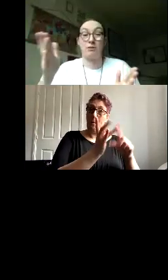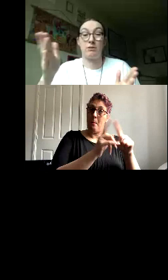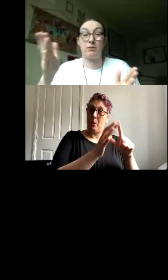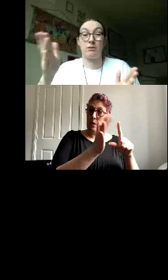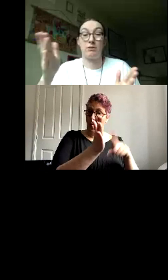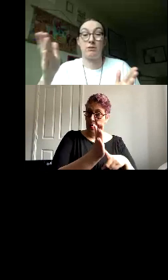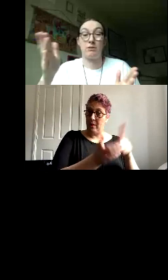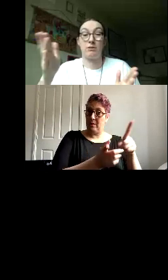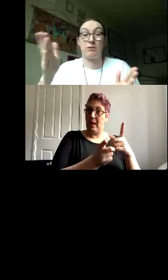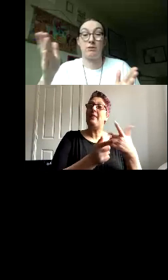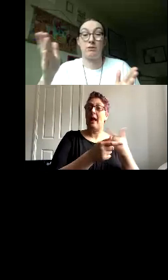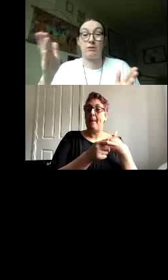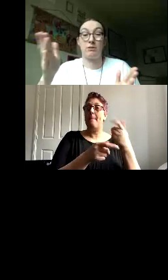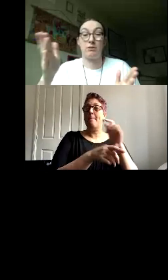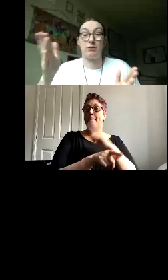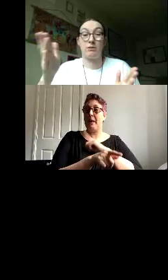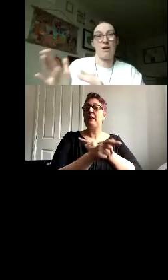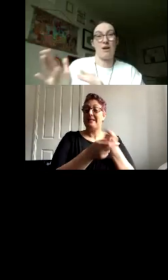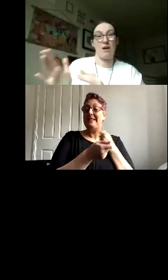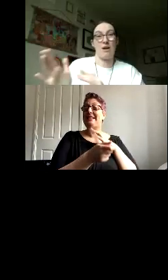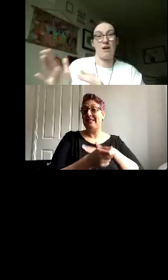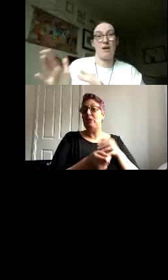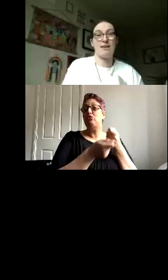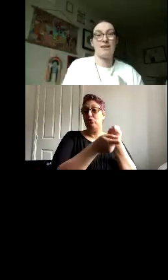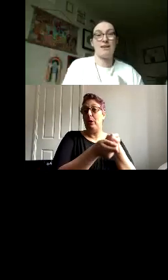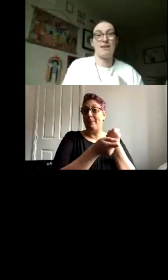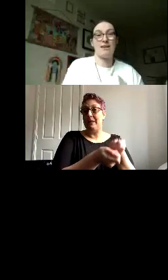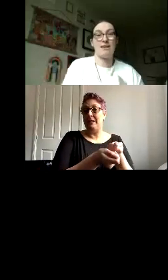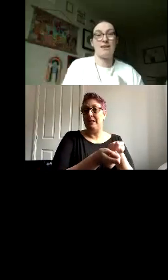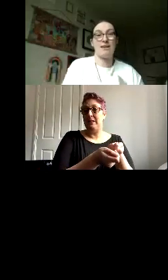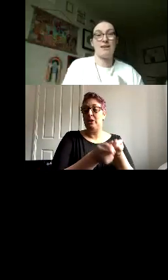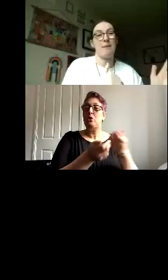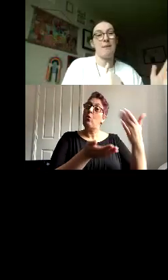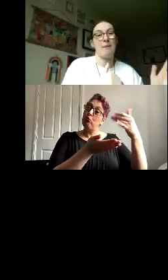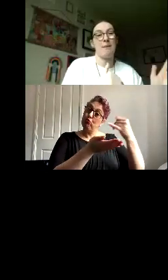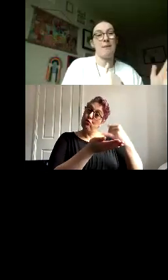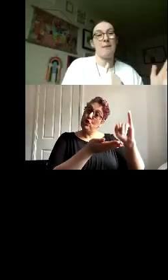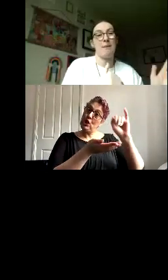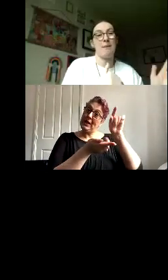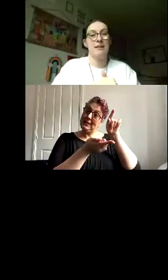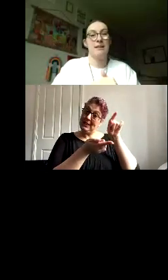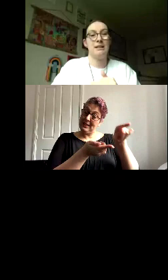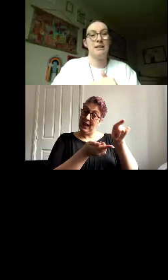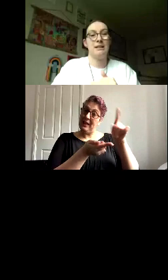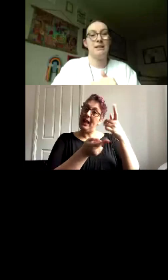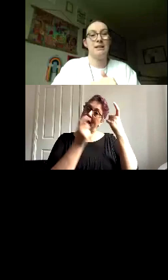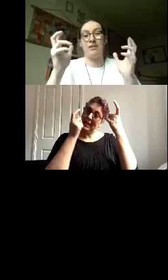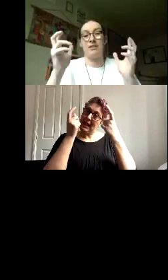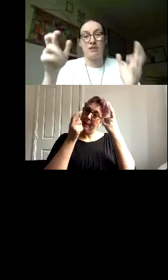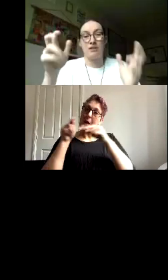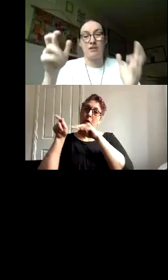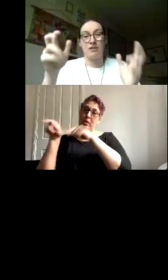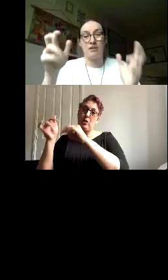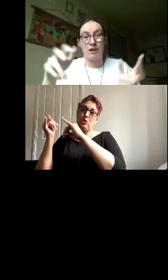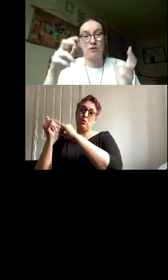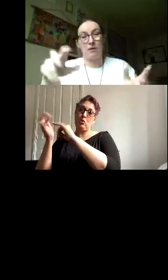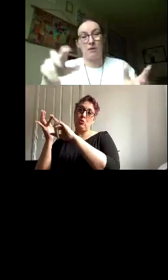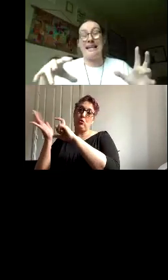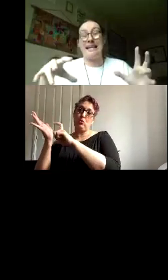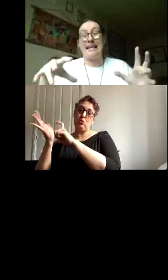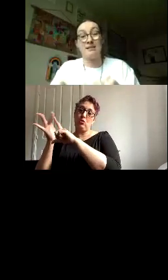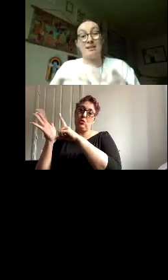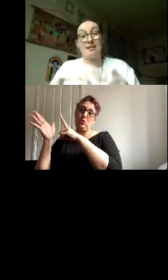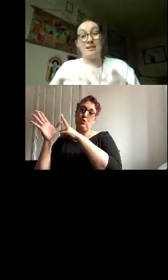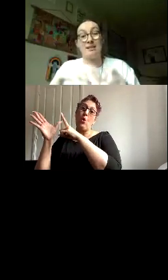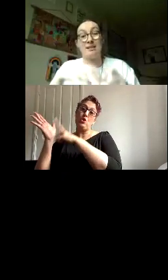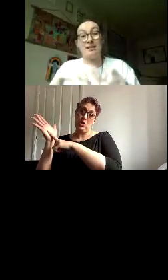required treatment. But as we say, we are rejecting that medical model and thinking about the social model is the